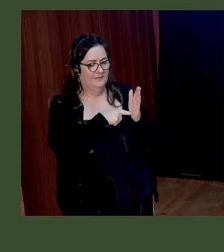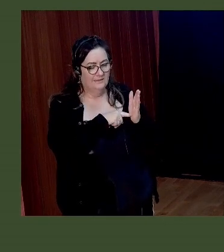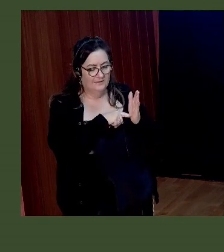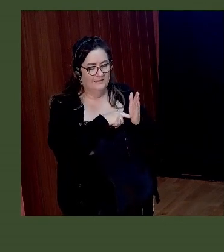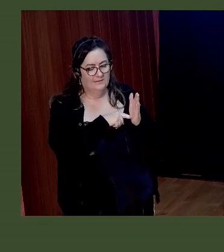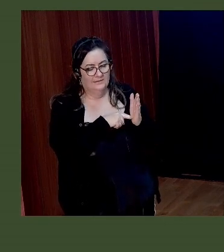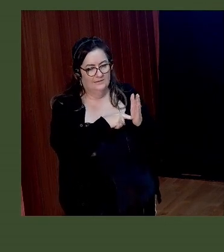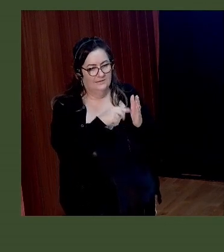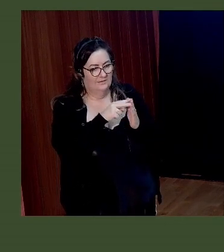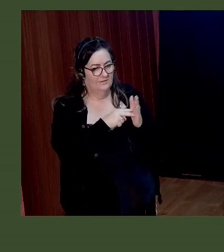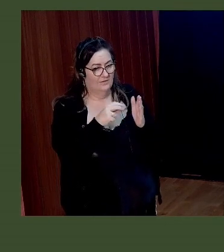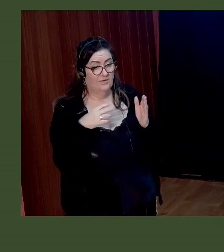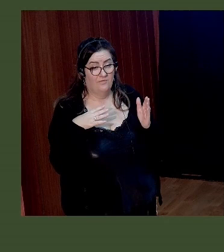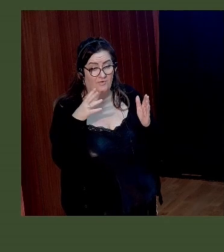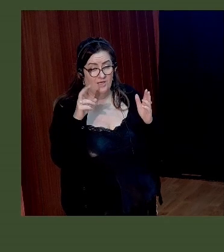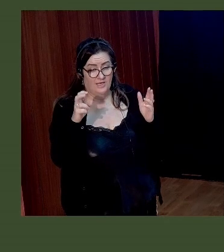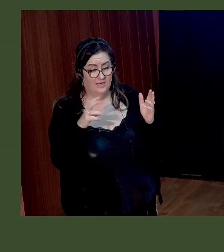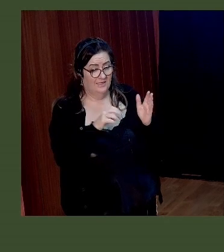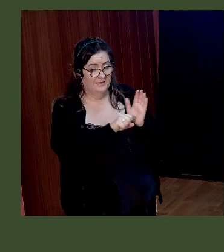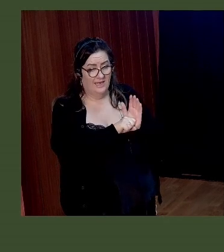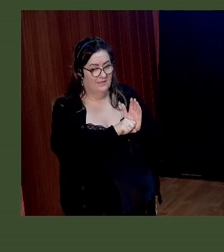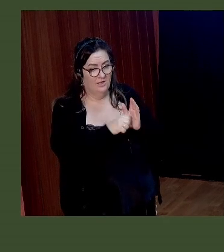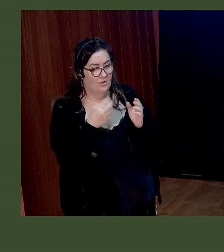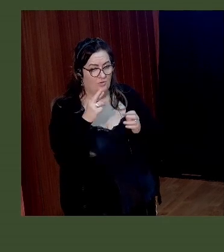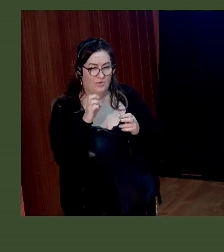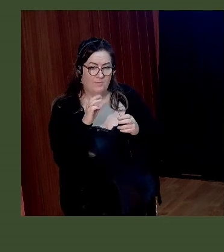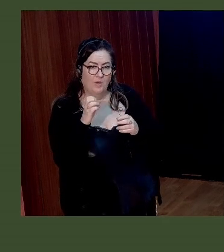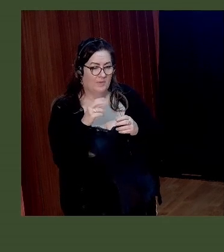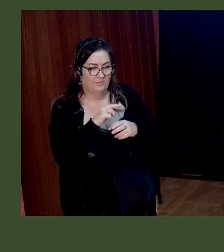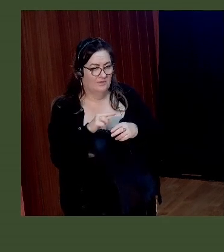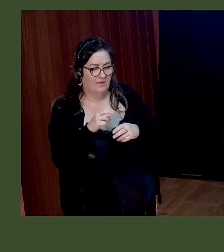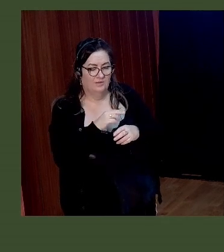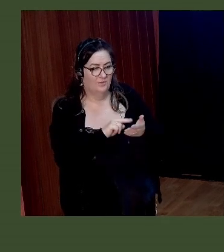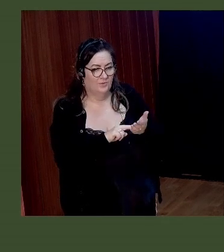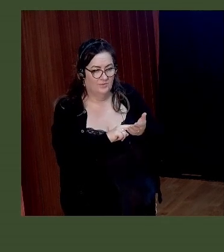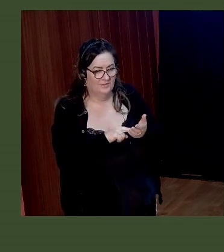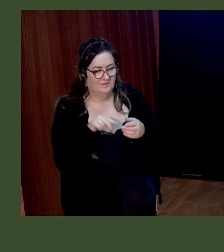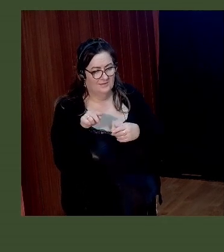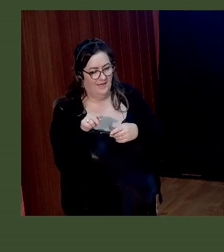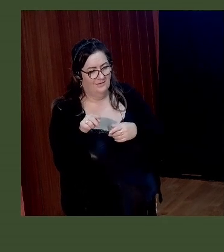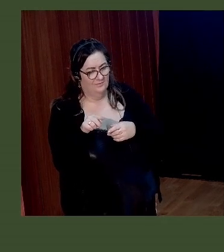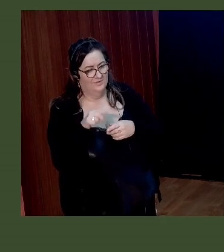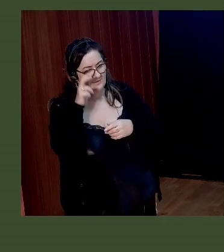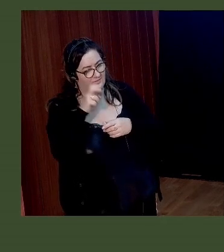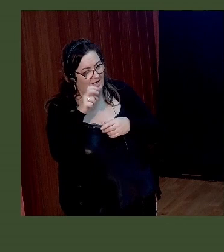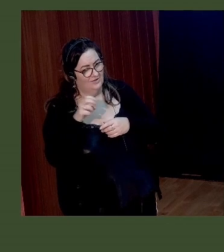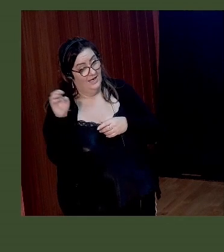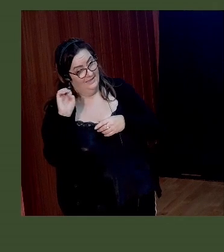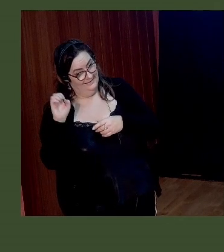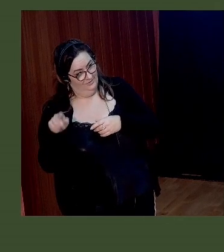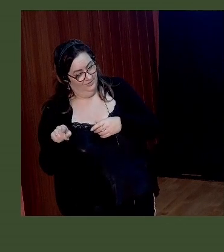It was noted that the term free state was used instead of republic. This was a version of Republic in French and